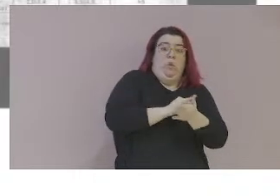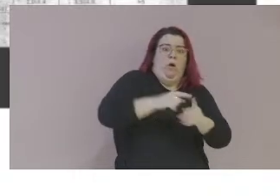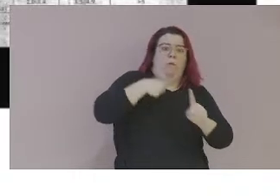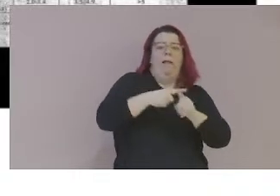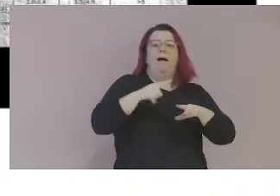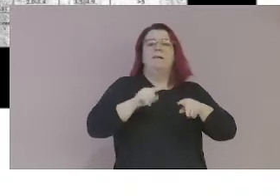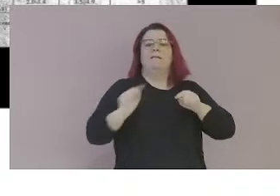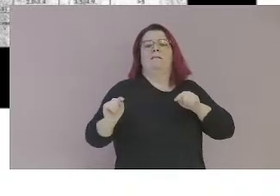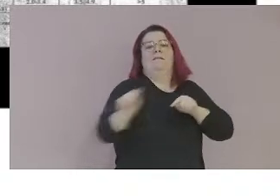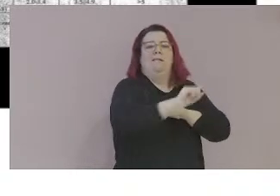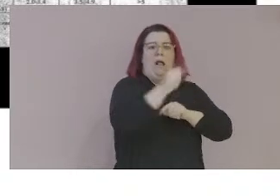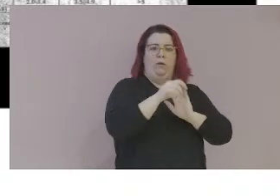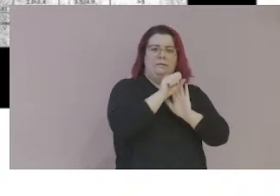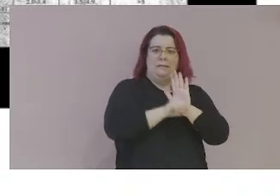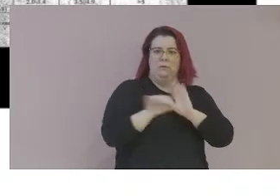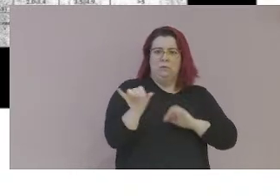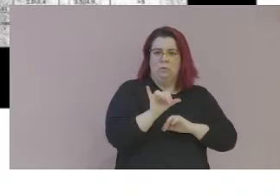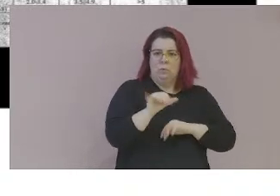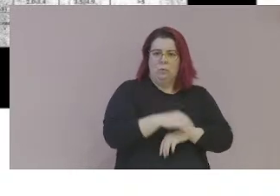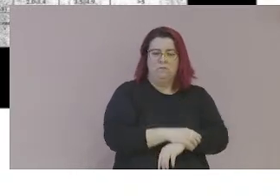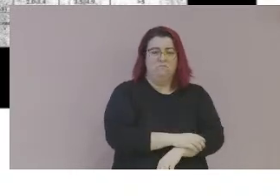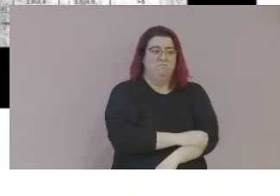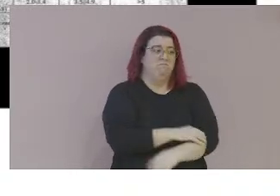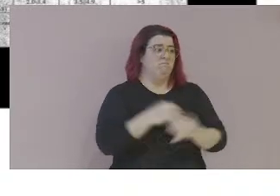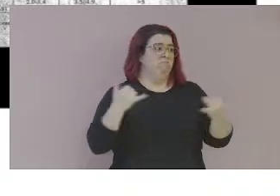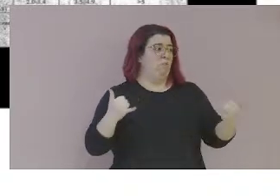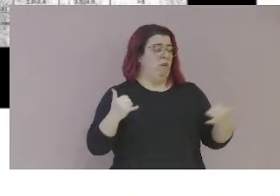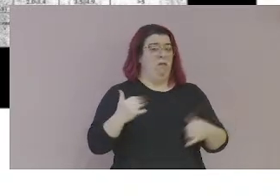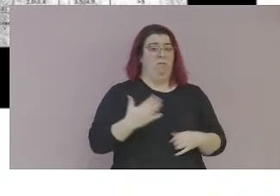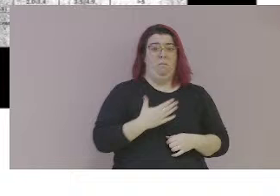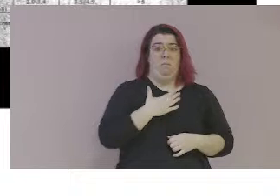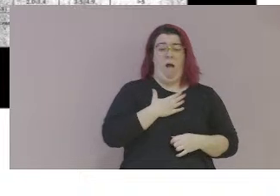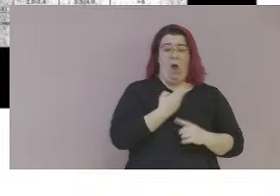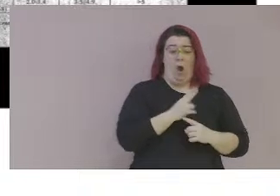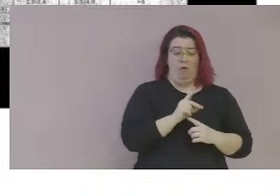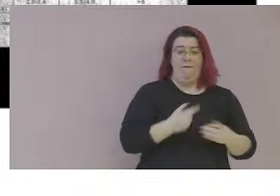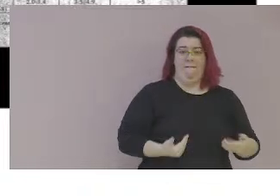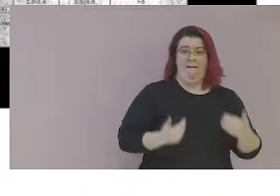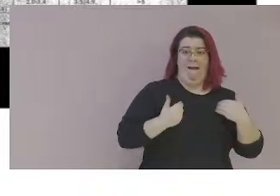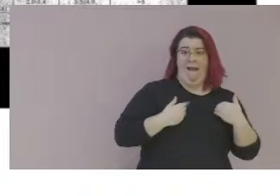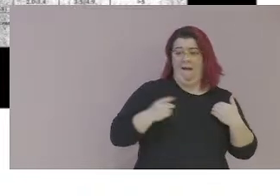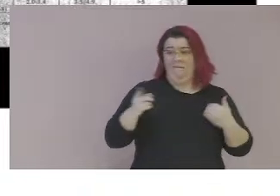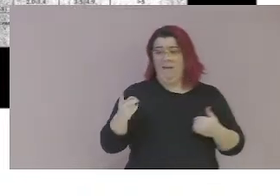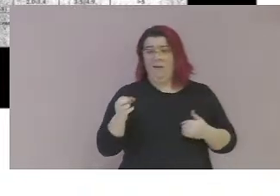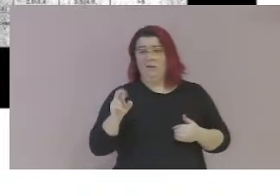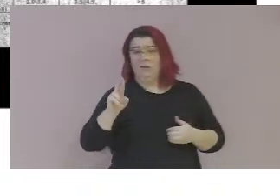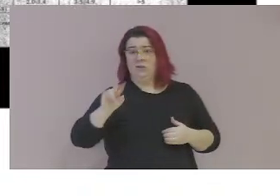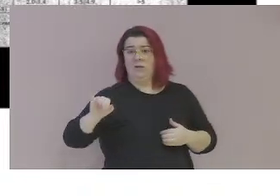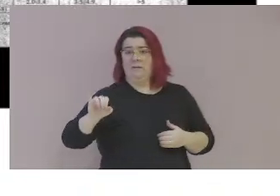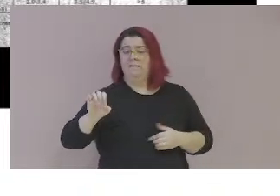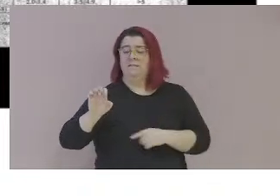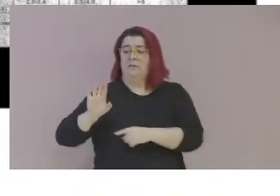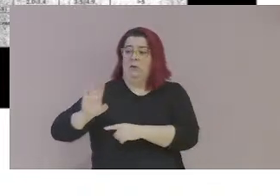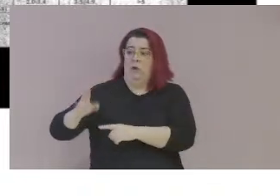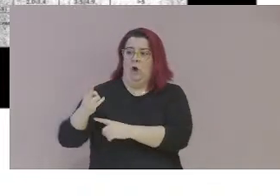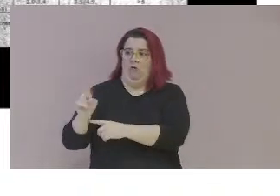they just exist on my and Sherry Fink's hard drives. So reviewing these formerly archived materials allowed me to put together a